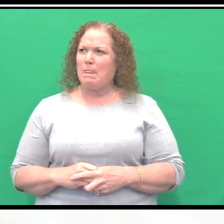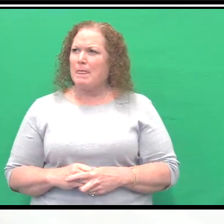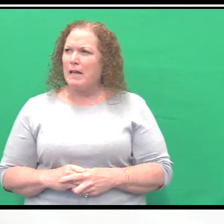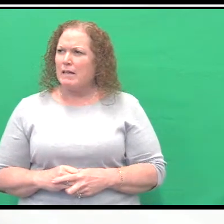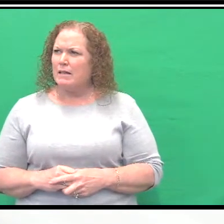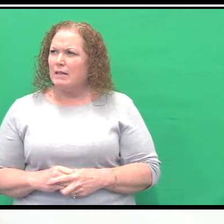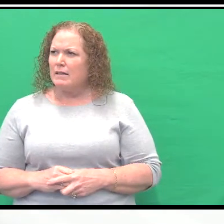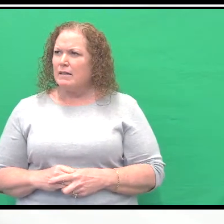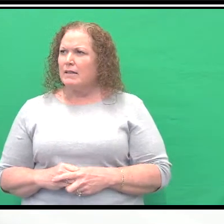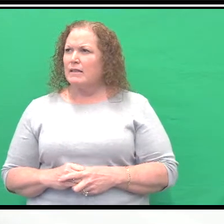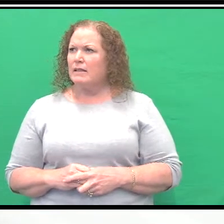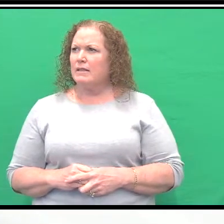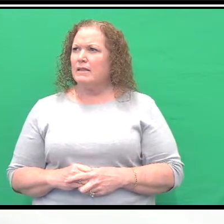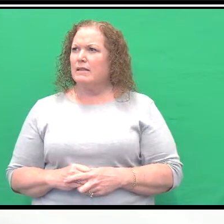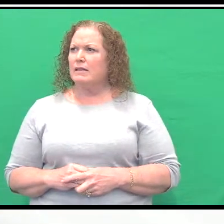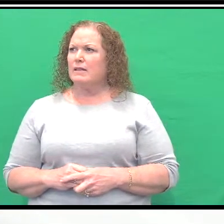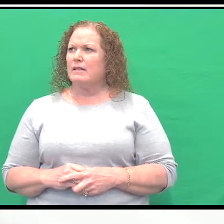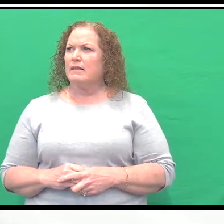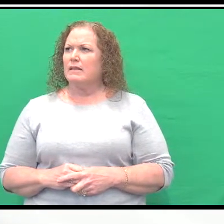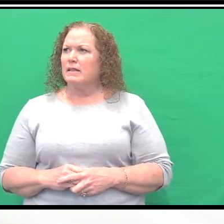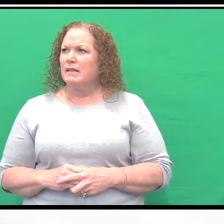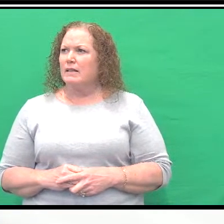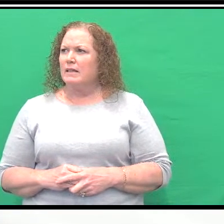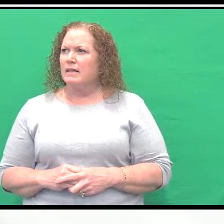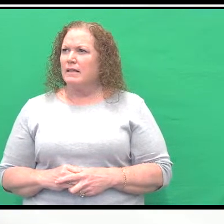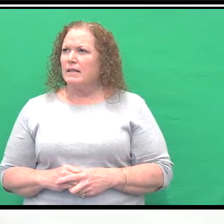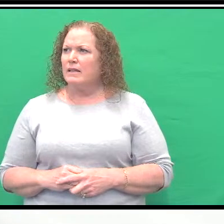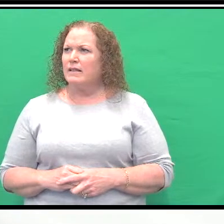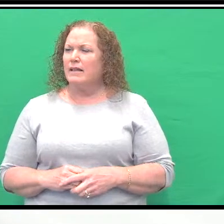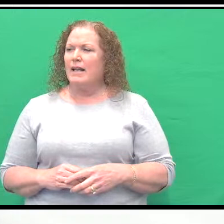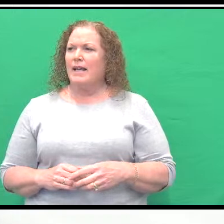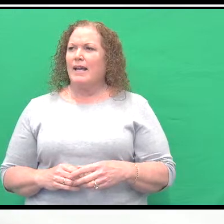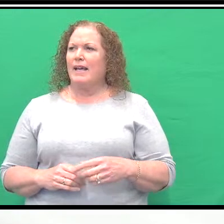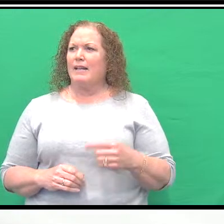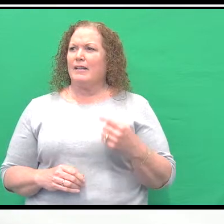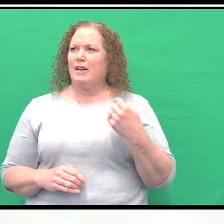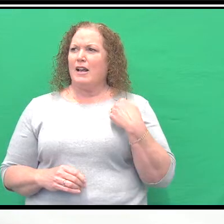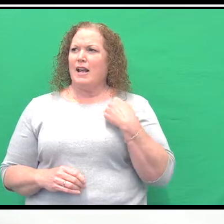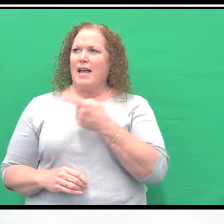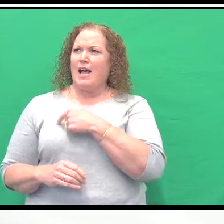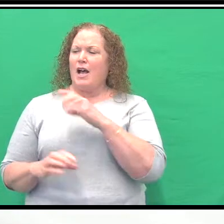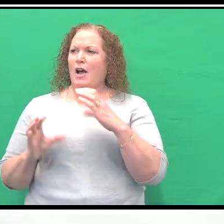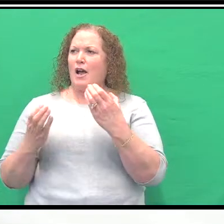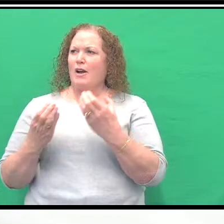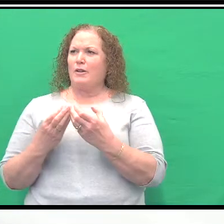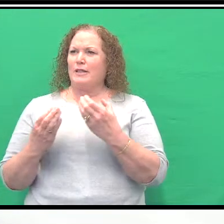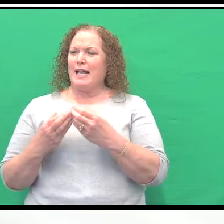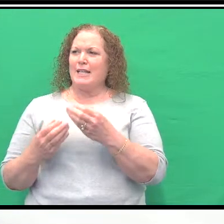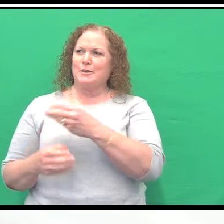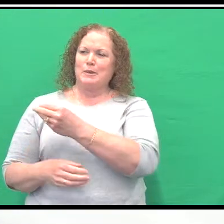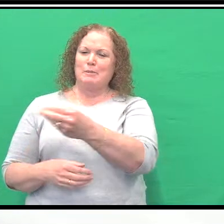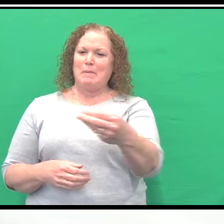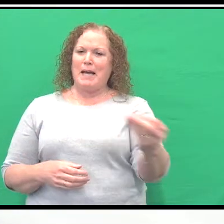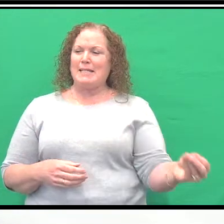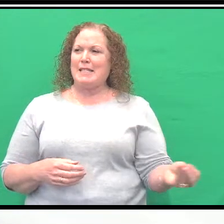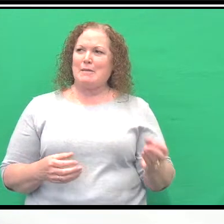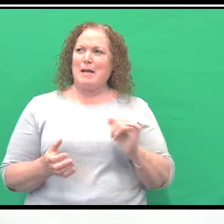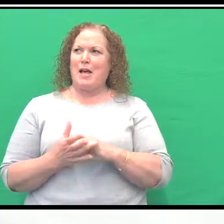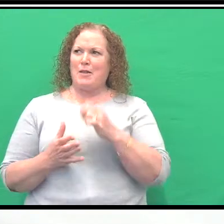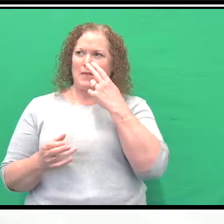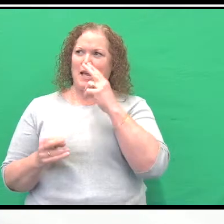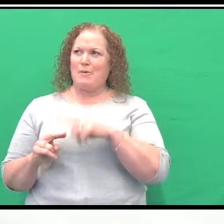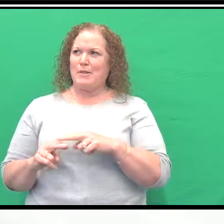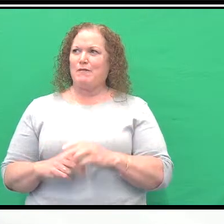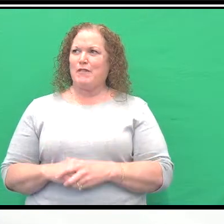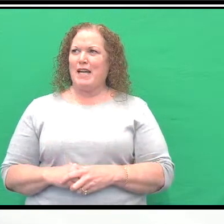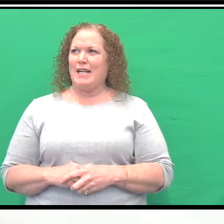we were packaging them the first time we got them sent out, and that was a fun little project also. It was like a little exercise, and it was nice to put some of the stuff we're